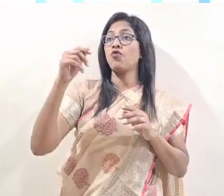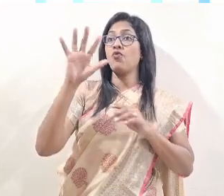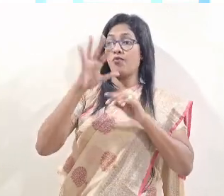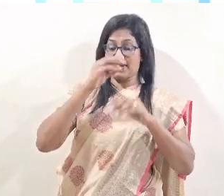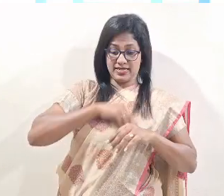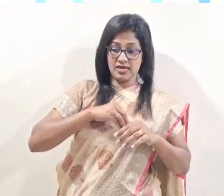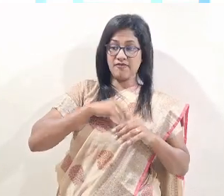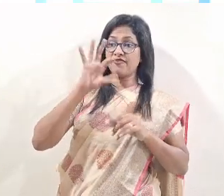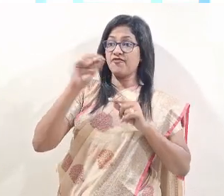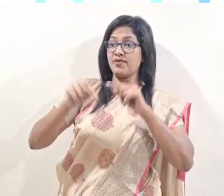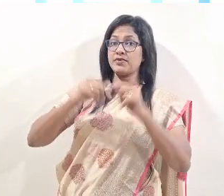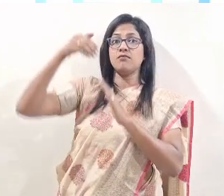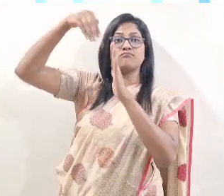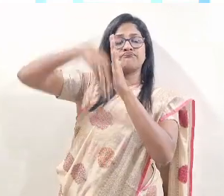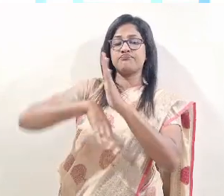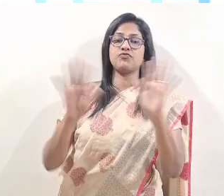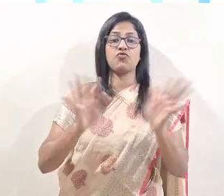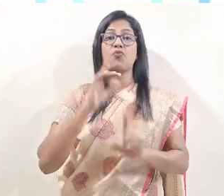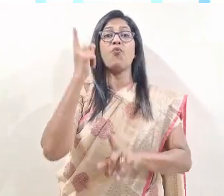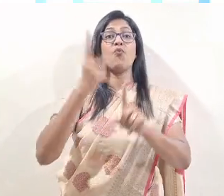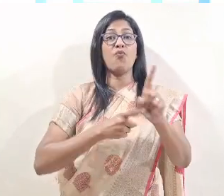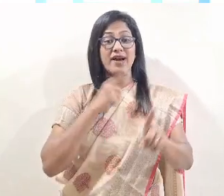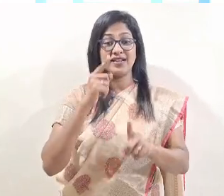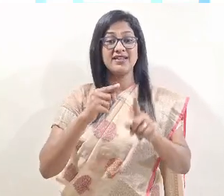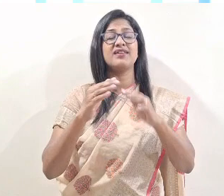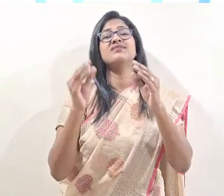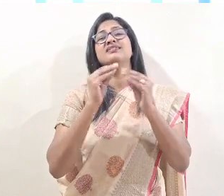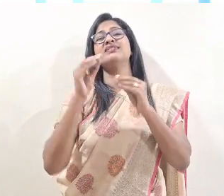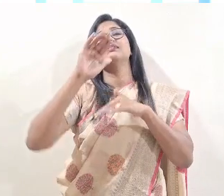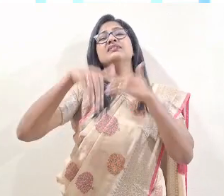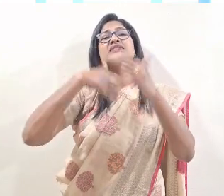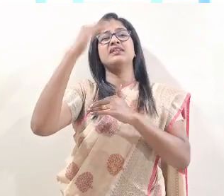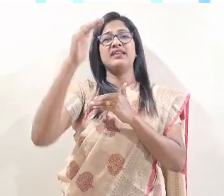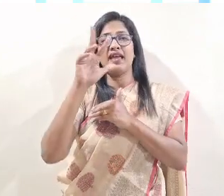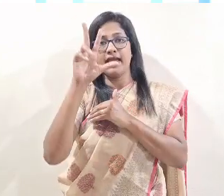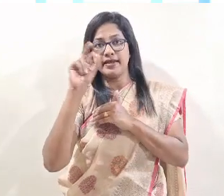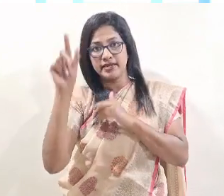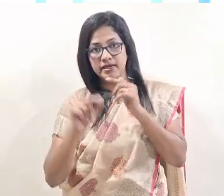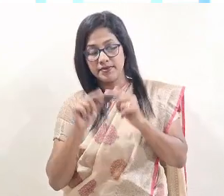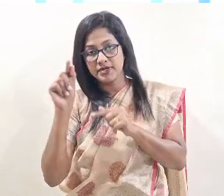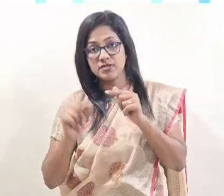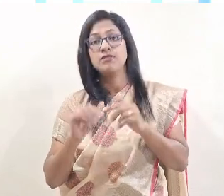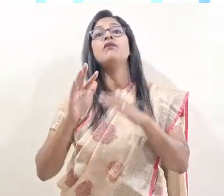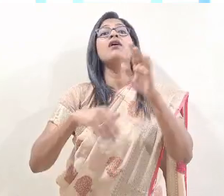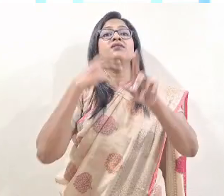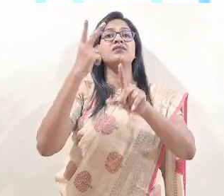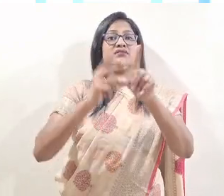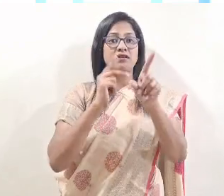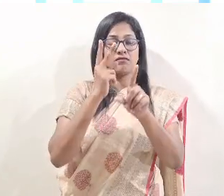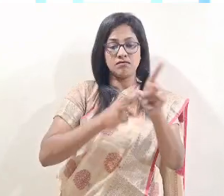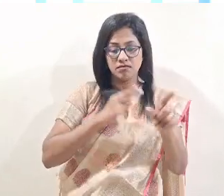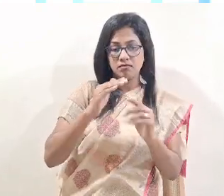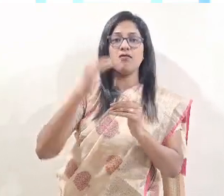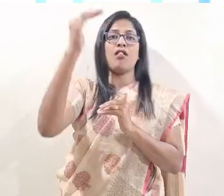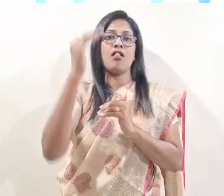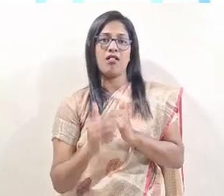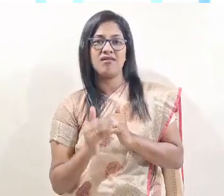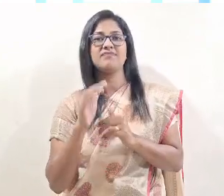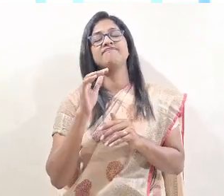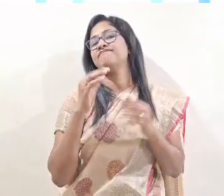50%, but something in the first year, I think it was around 80. But then the second year was even worse.